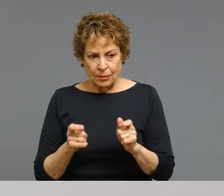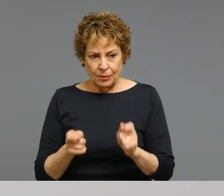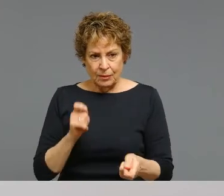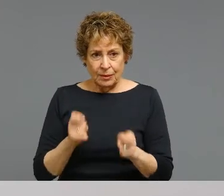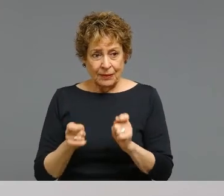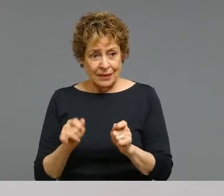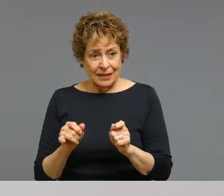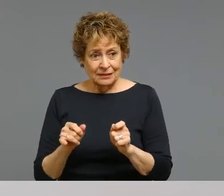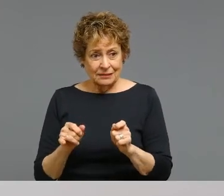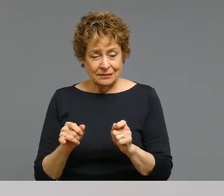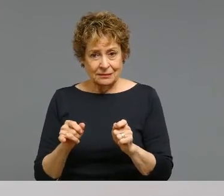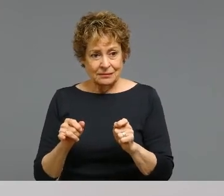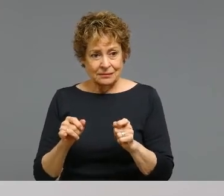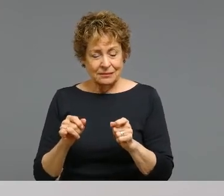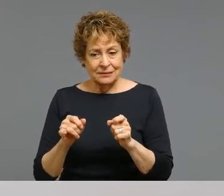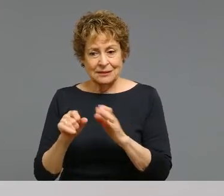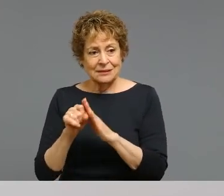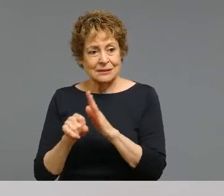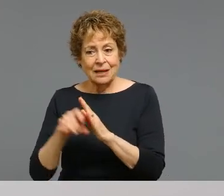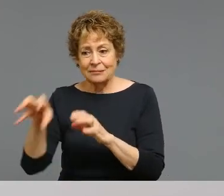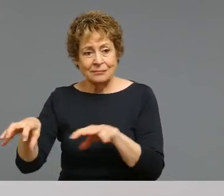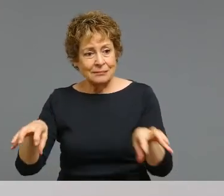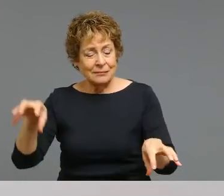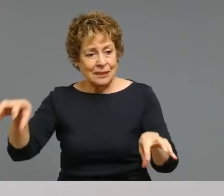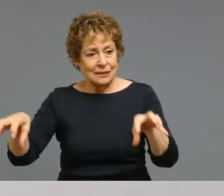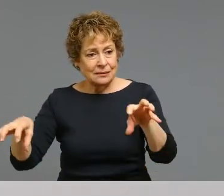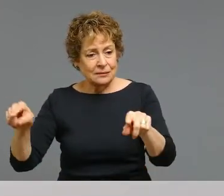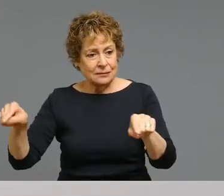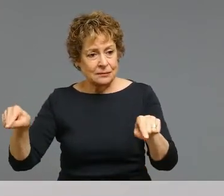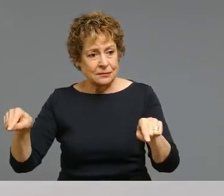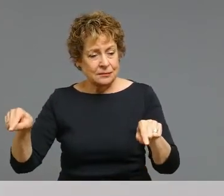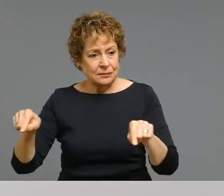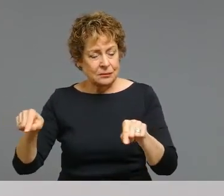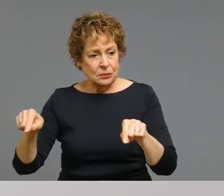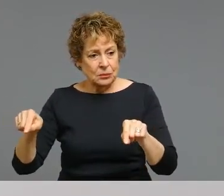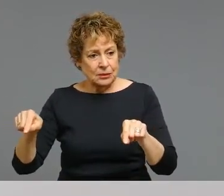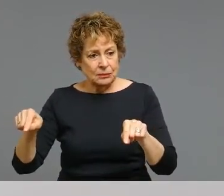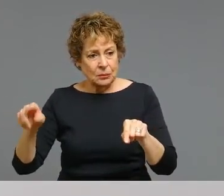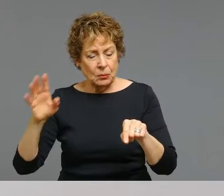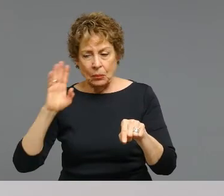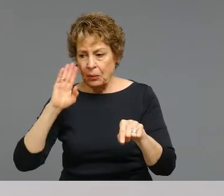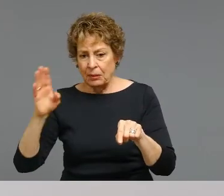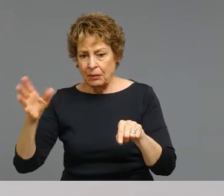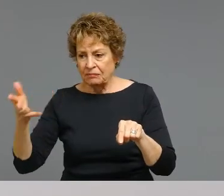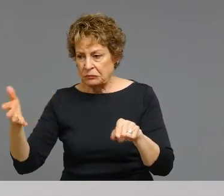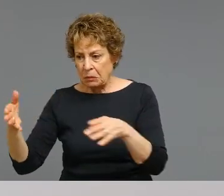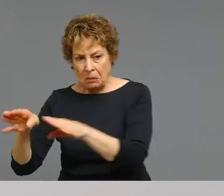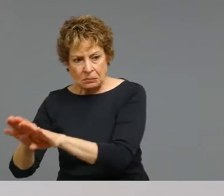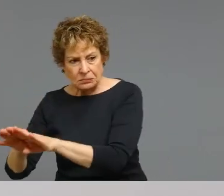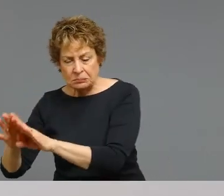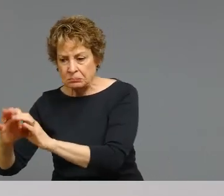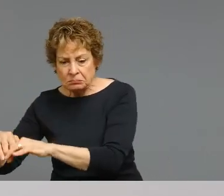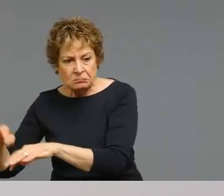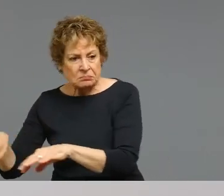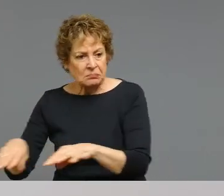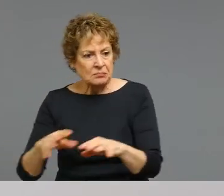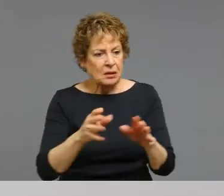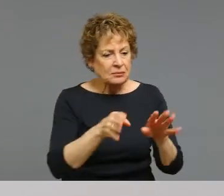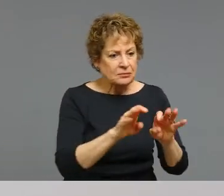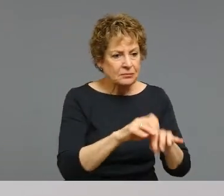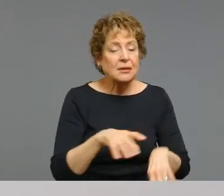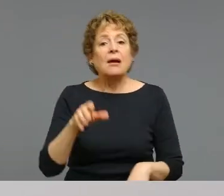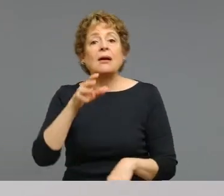sites for the state to close? I know obviously State Farm is gone, but what about any schedule for